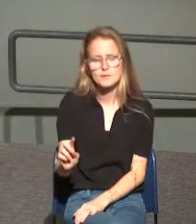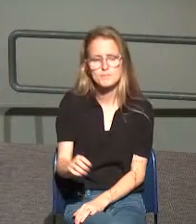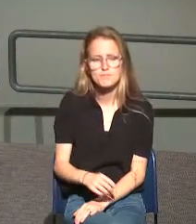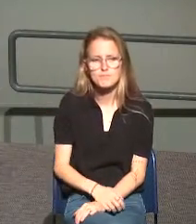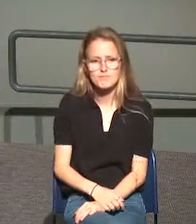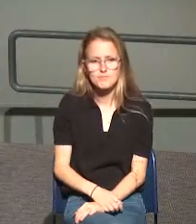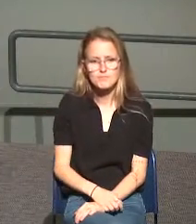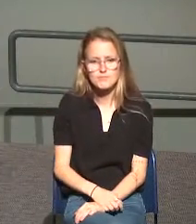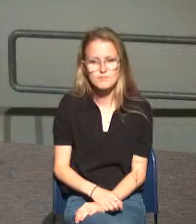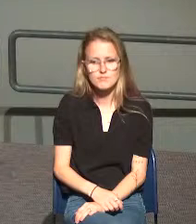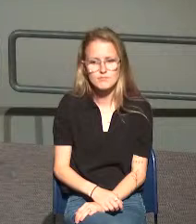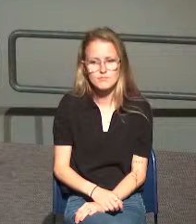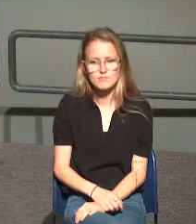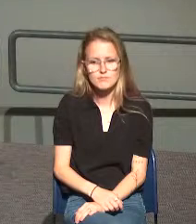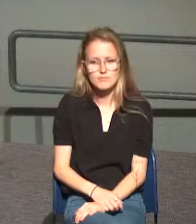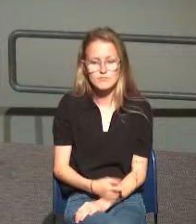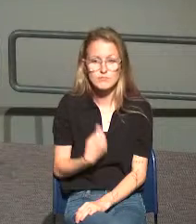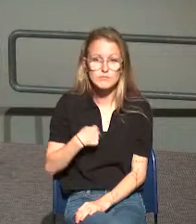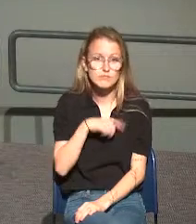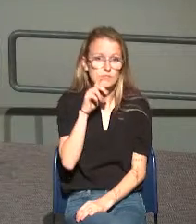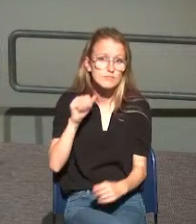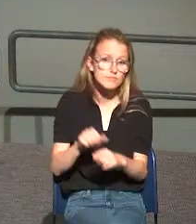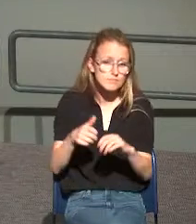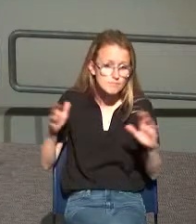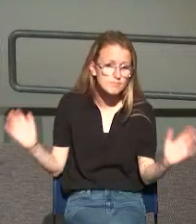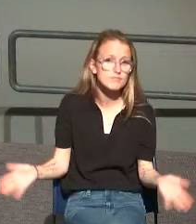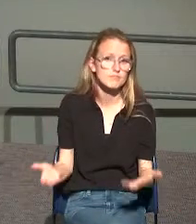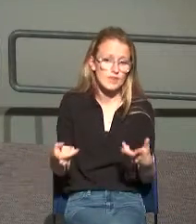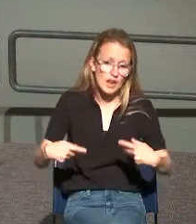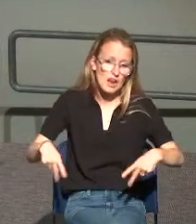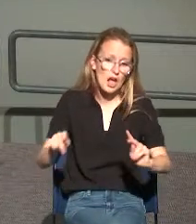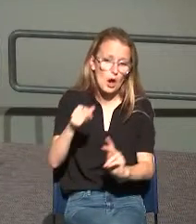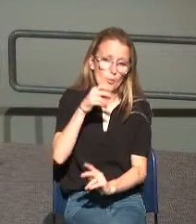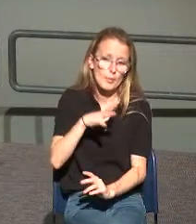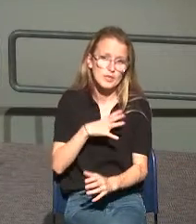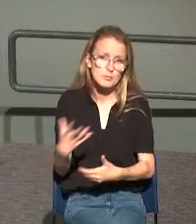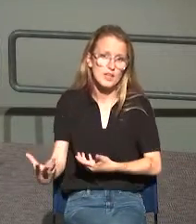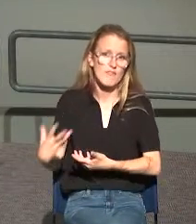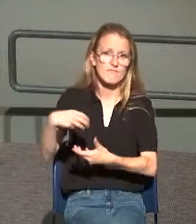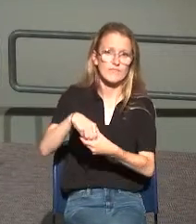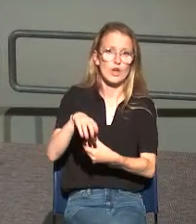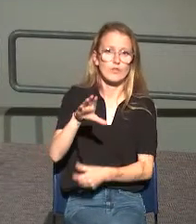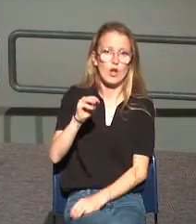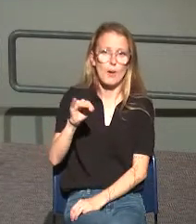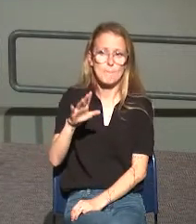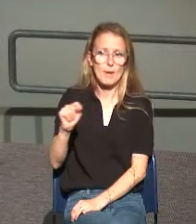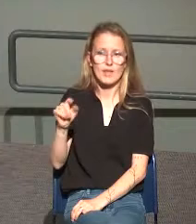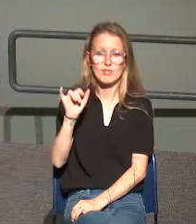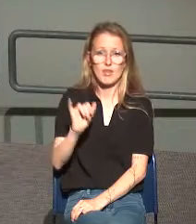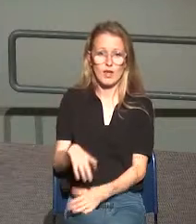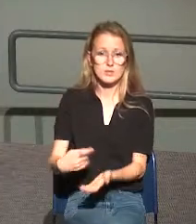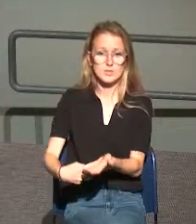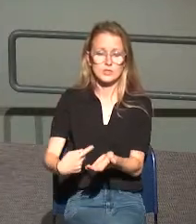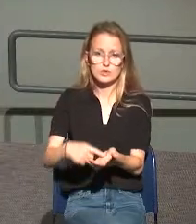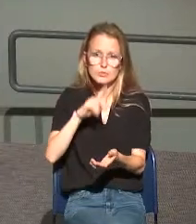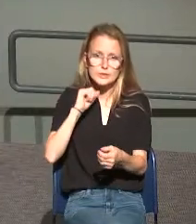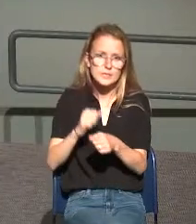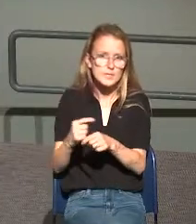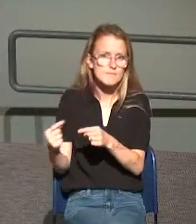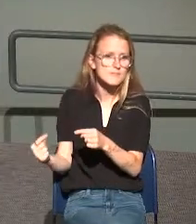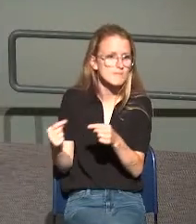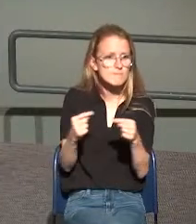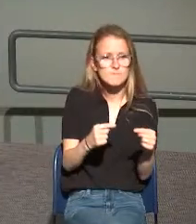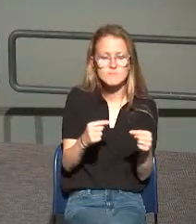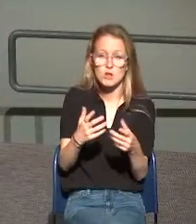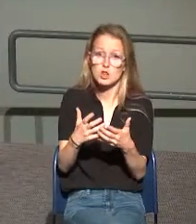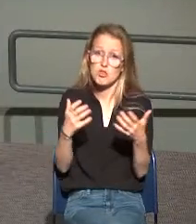the push to allow women to fly in combat was really heating up. And there was an awful lot of resistance